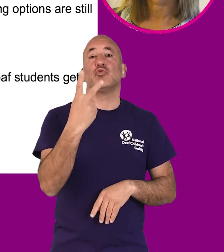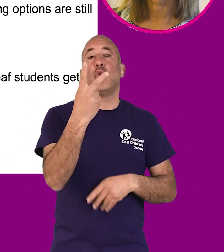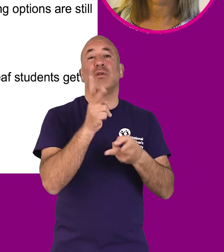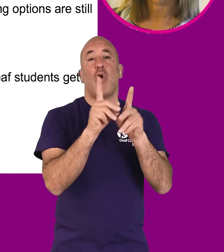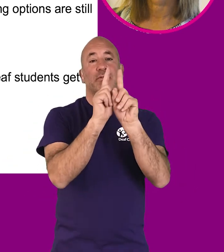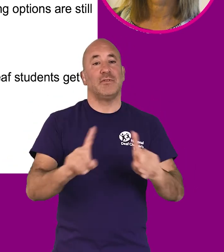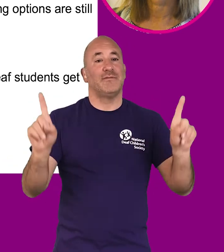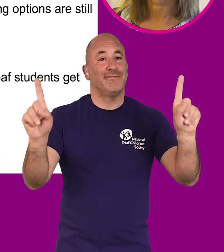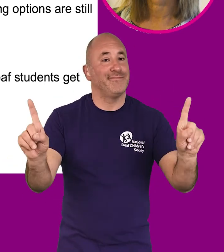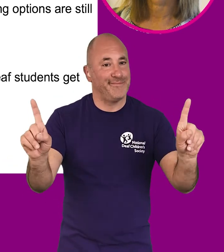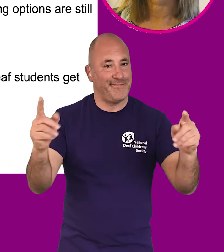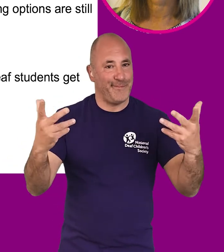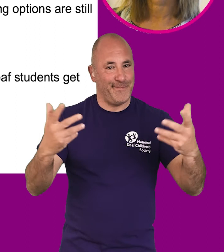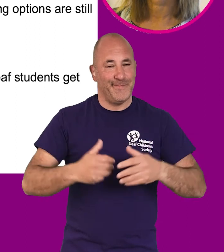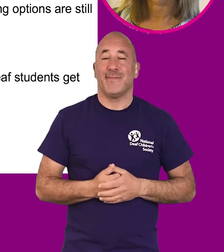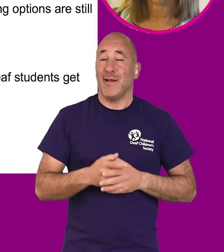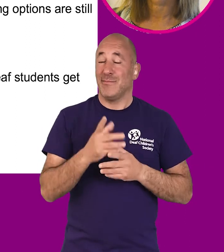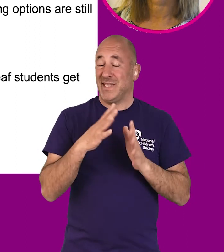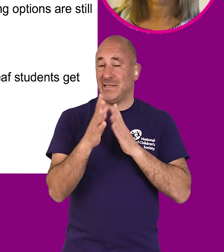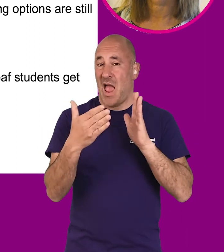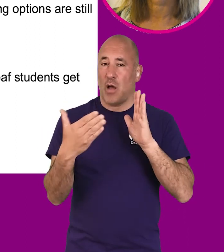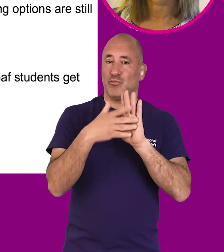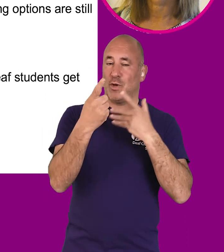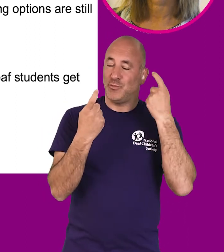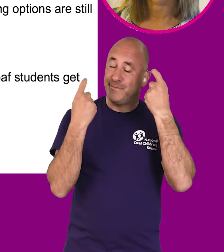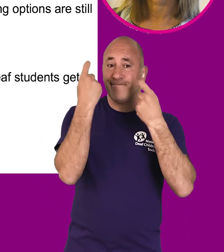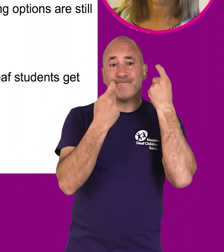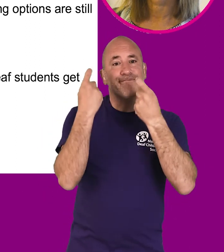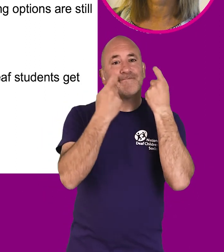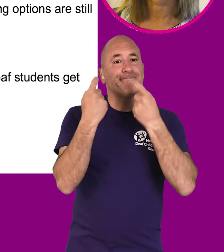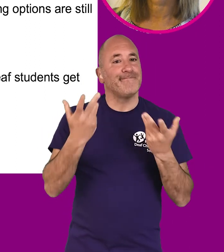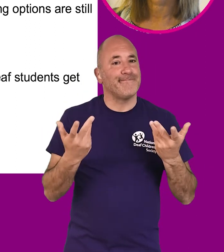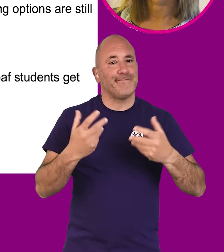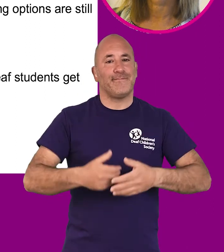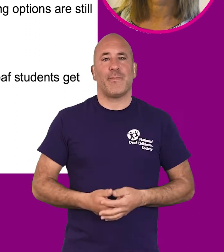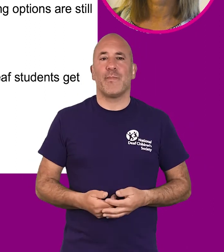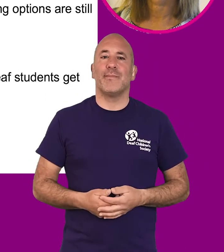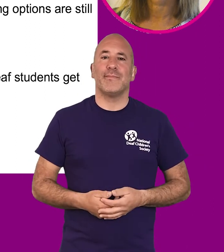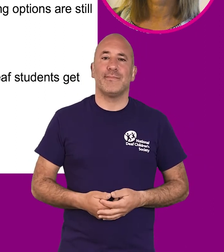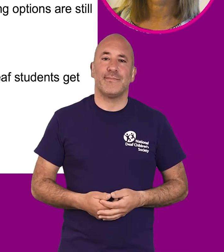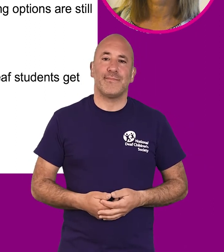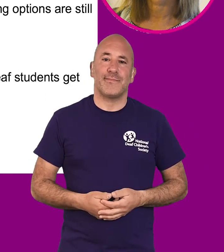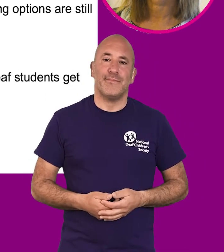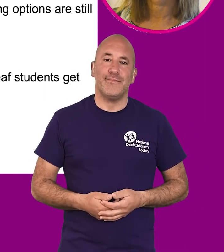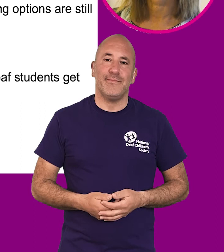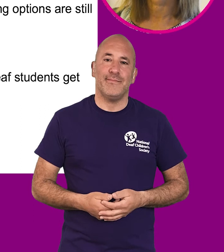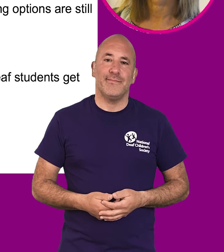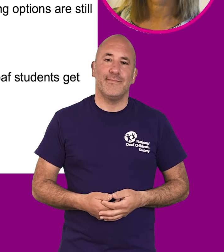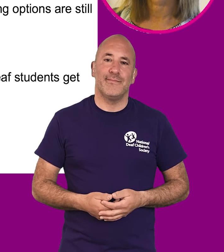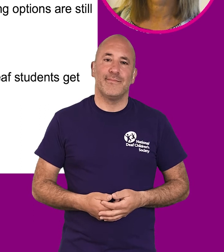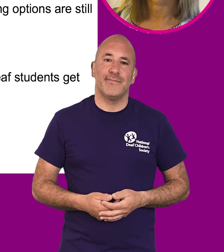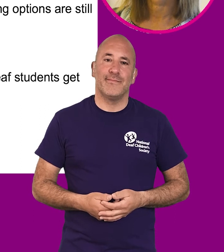If you wanted them to be in separate ones, then you would need to have two interpreters. So that's another thing just to think about.